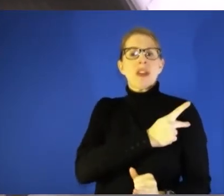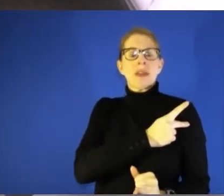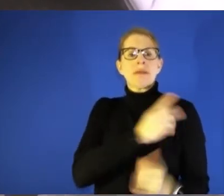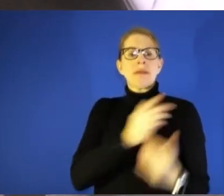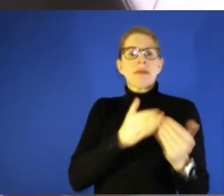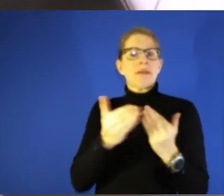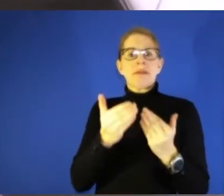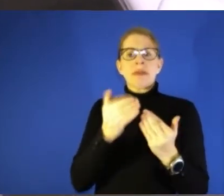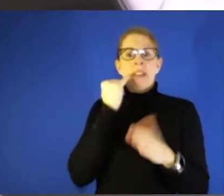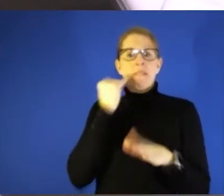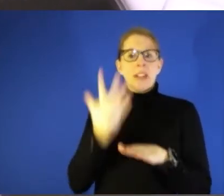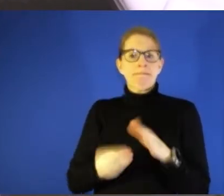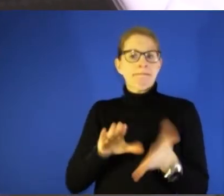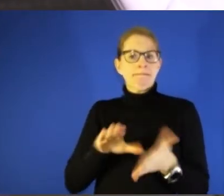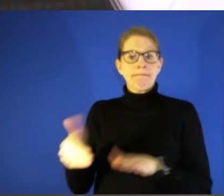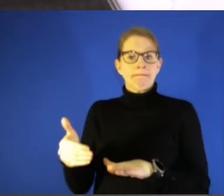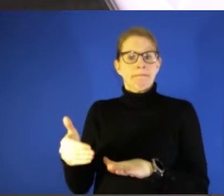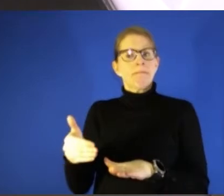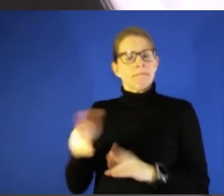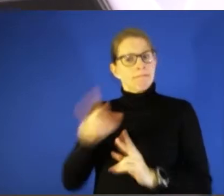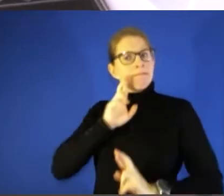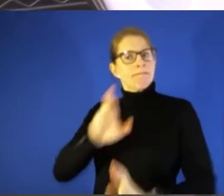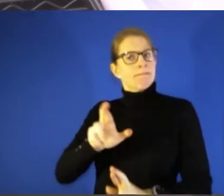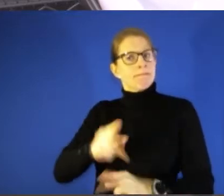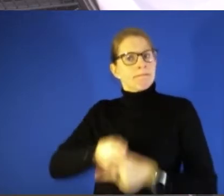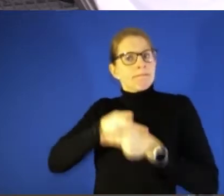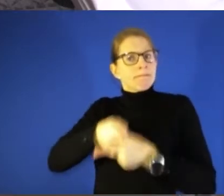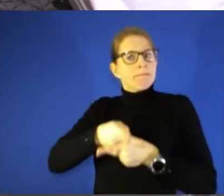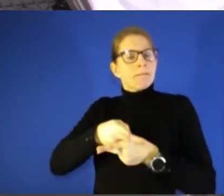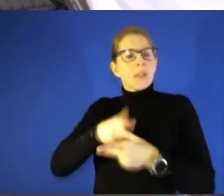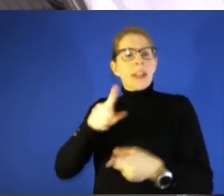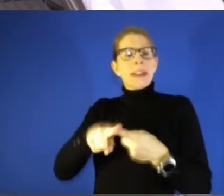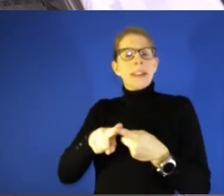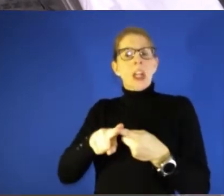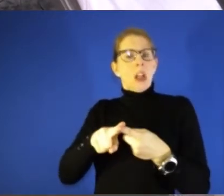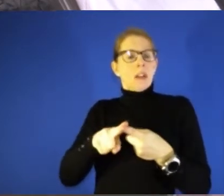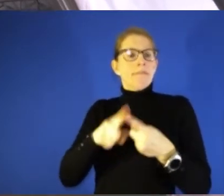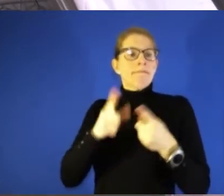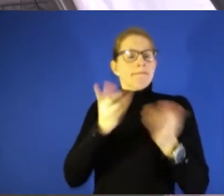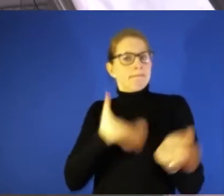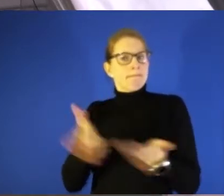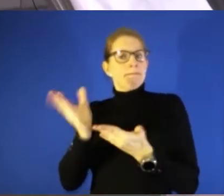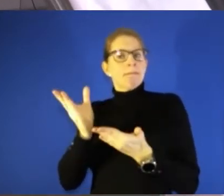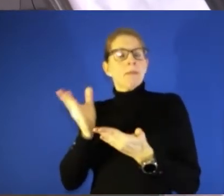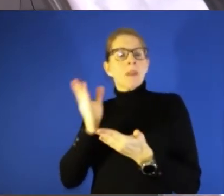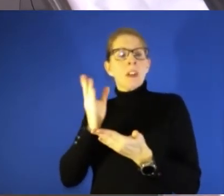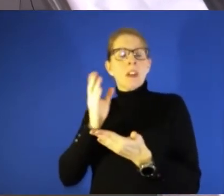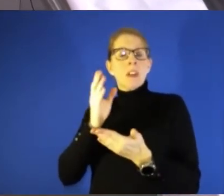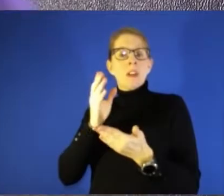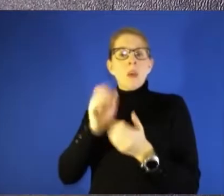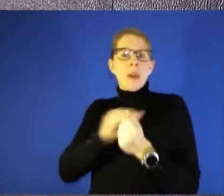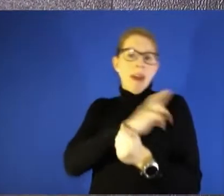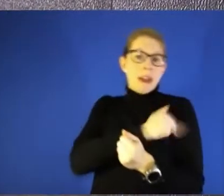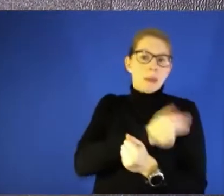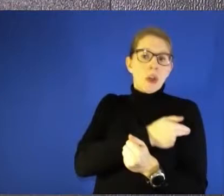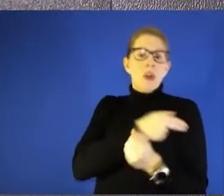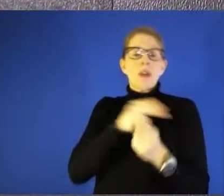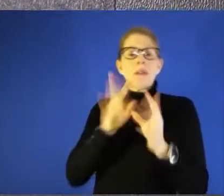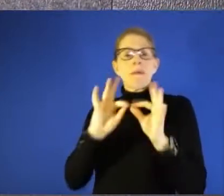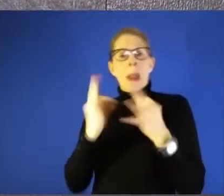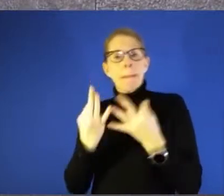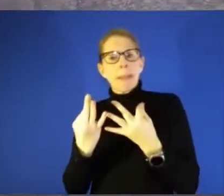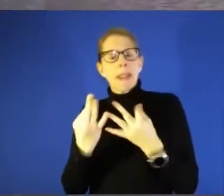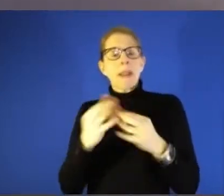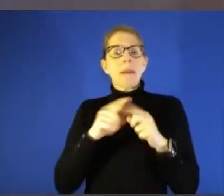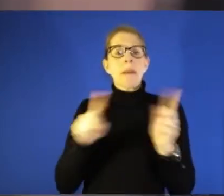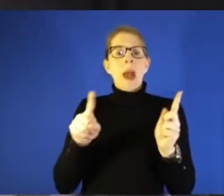death. They have dignity, they're well taken care of until further arrangements can be made with the hospital and the families. But simply